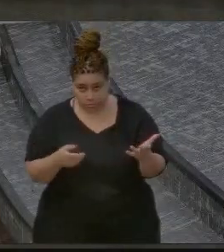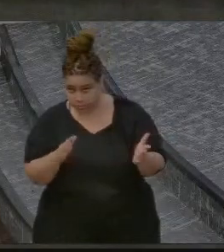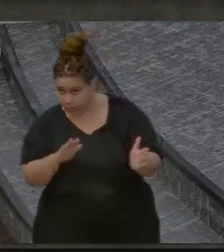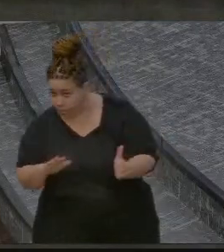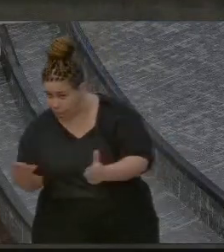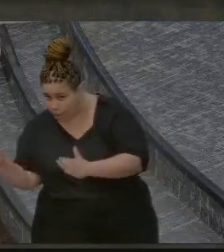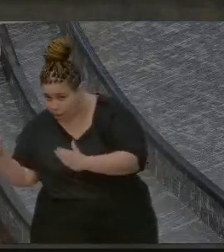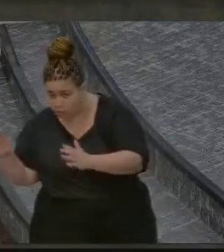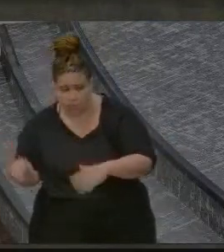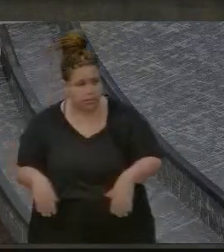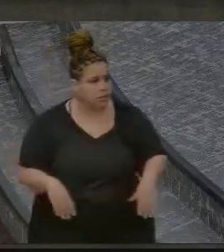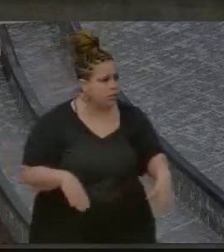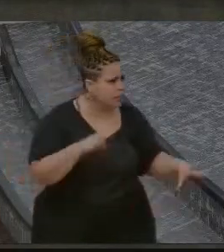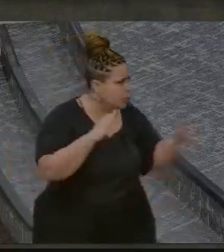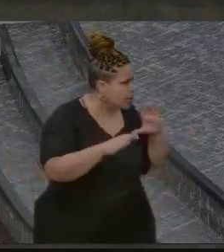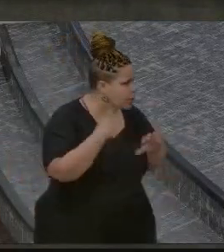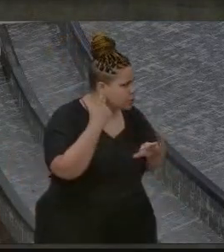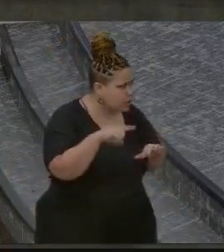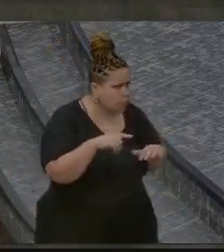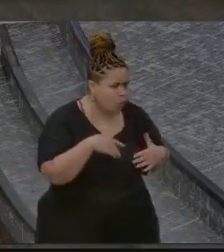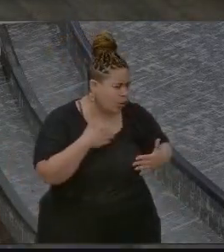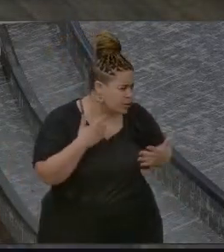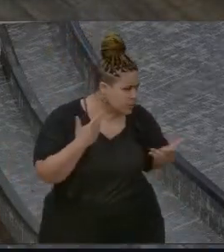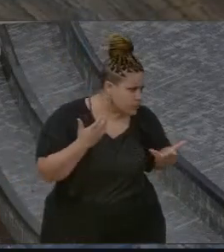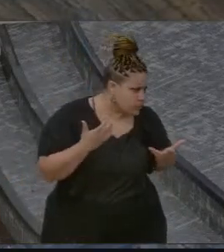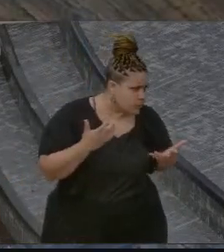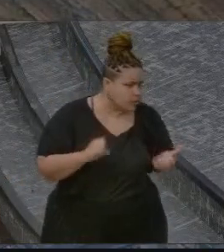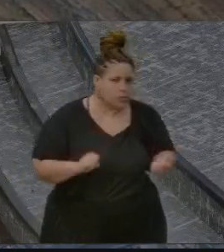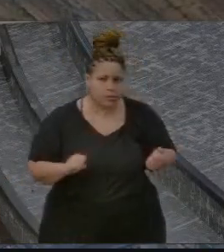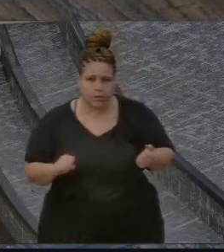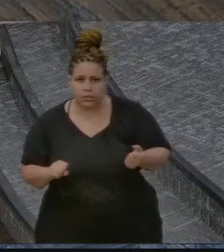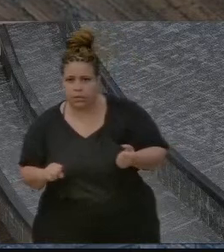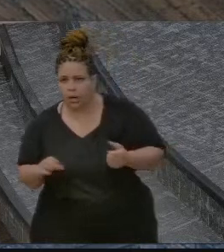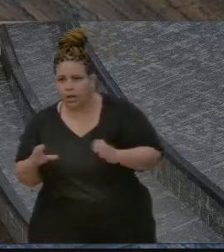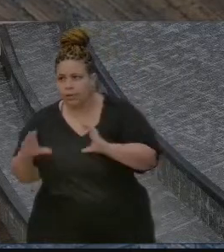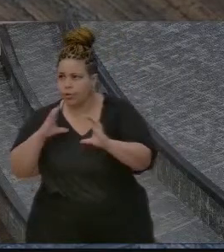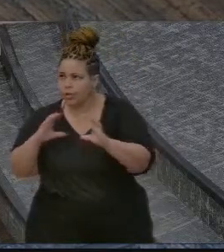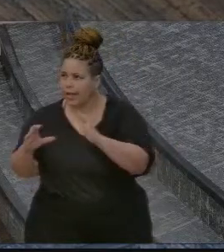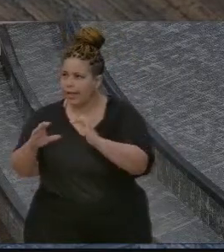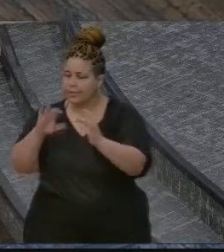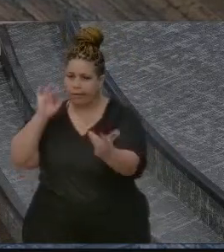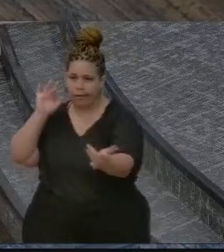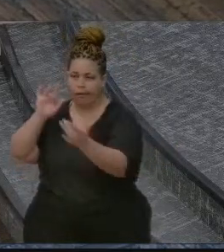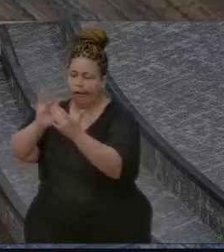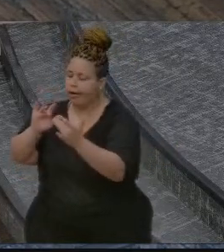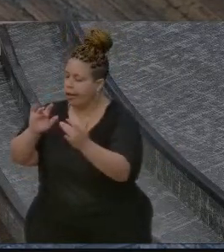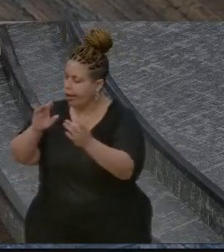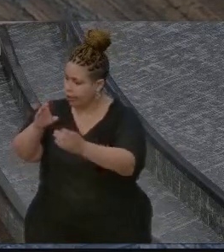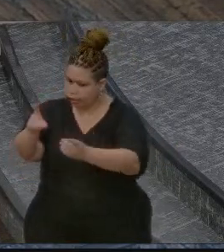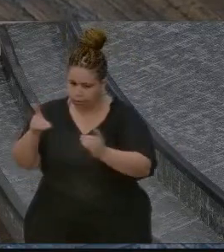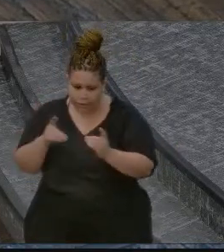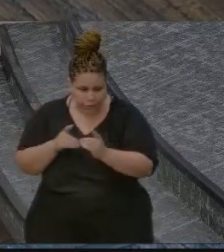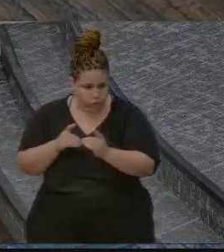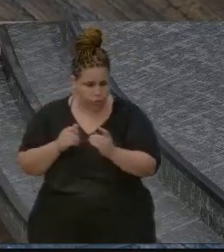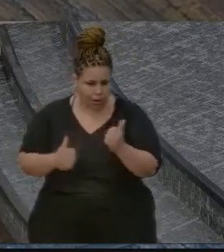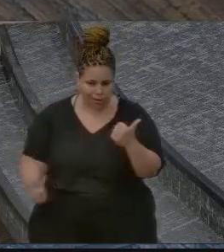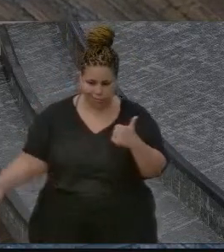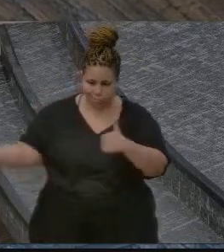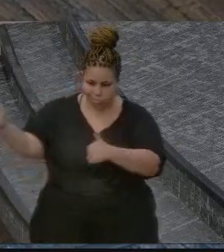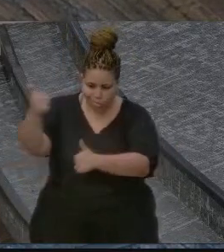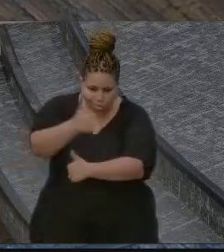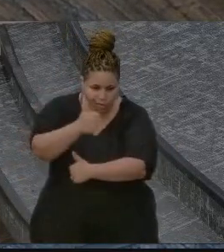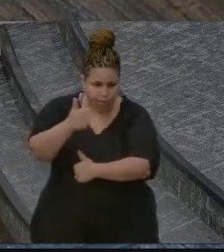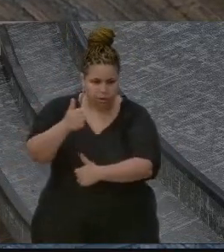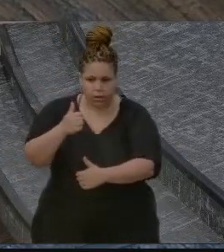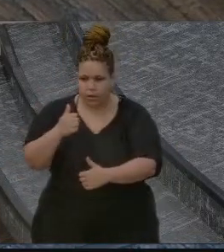Communications in terms of? Communications to district level administrators, communications